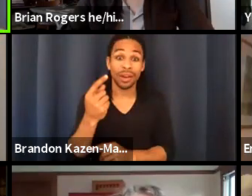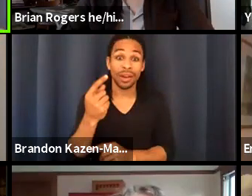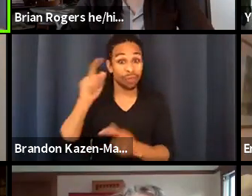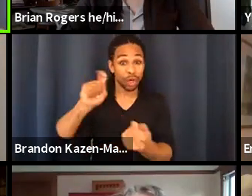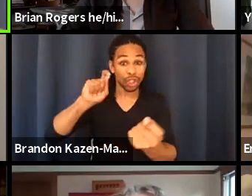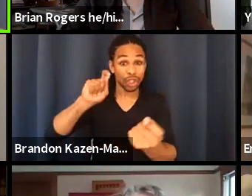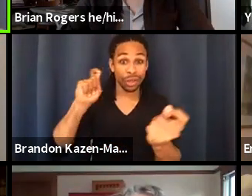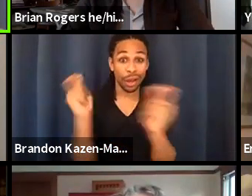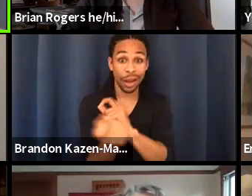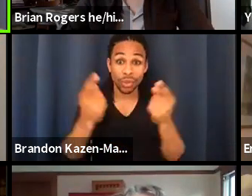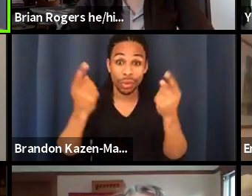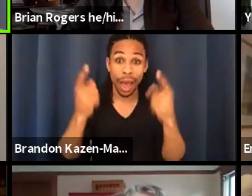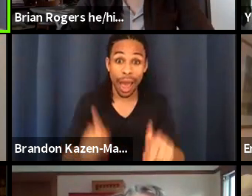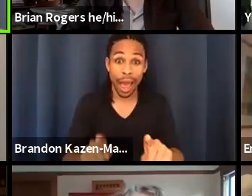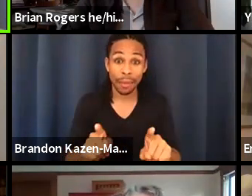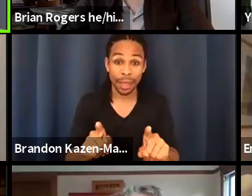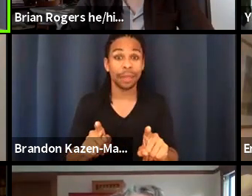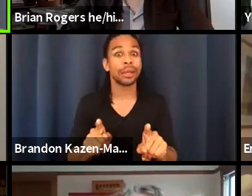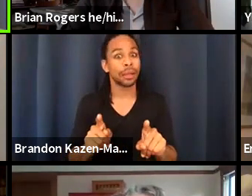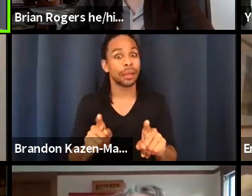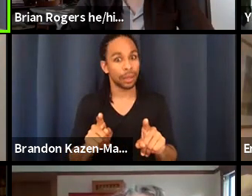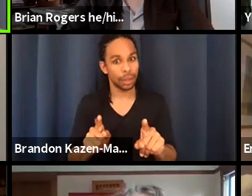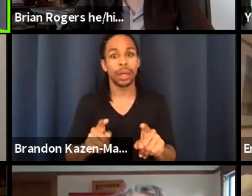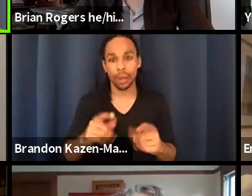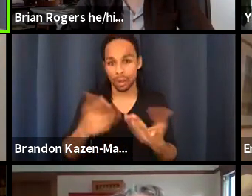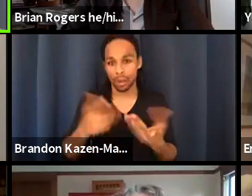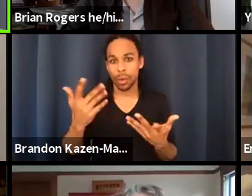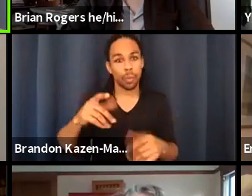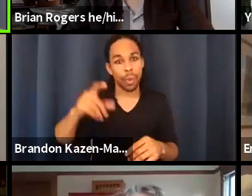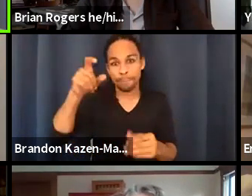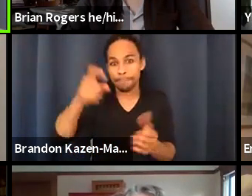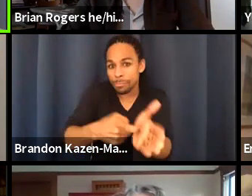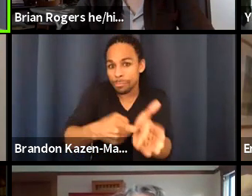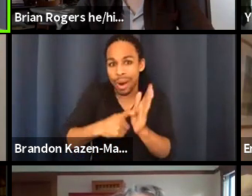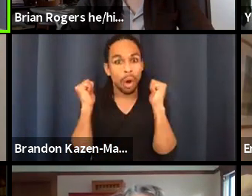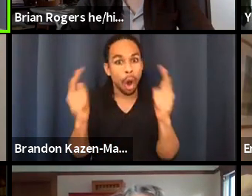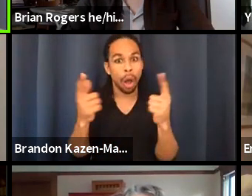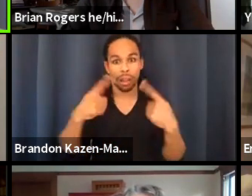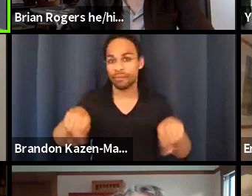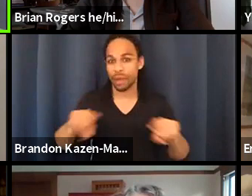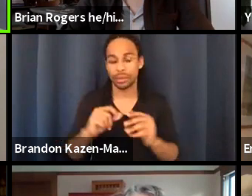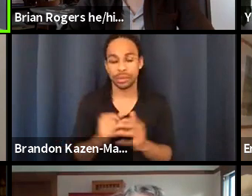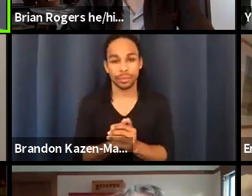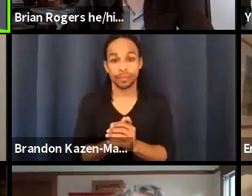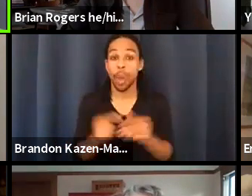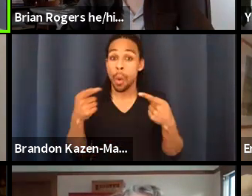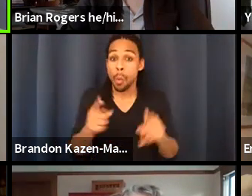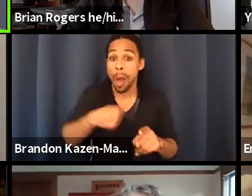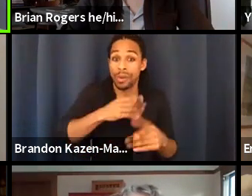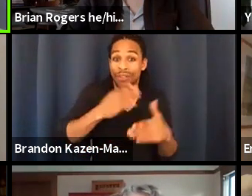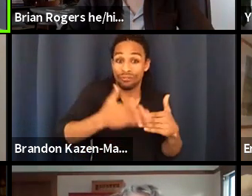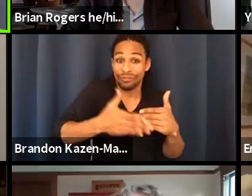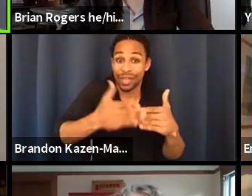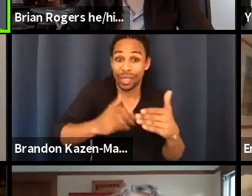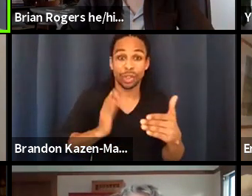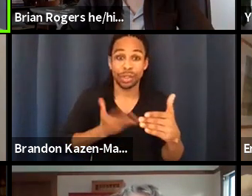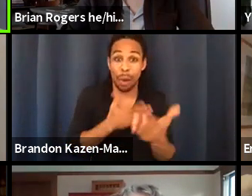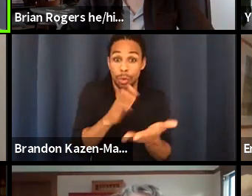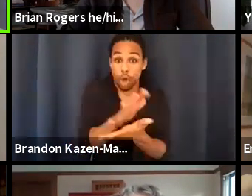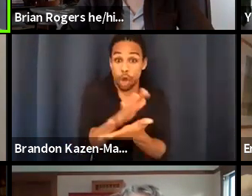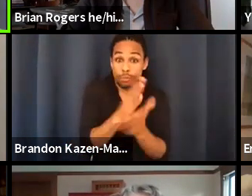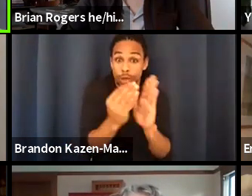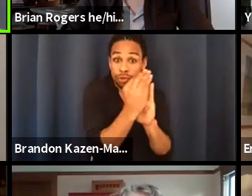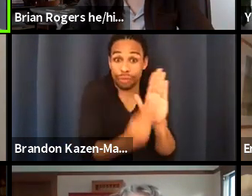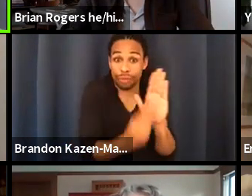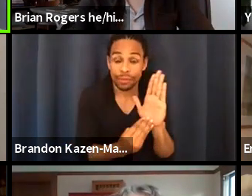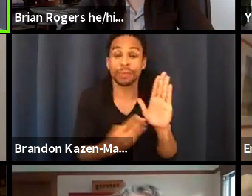it. And as we finished the document draft, we sought a larger public conversation We felt that asking folks other